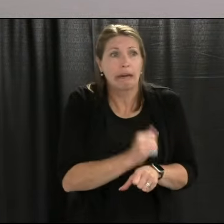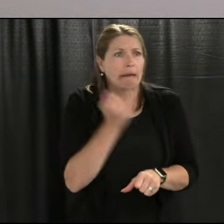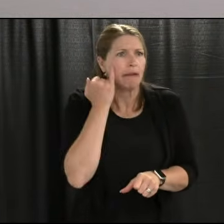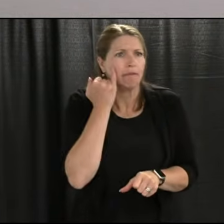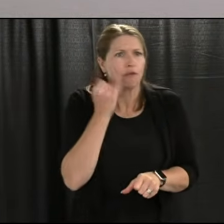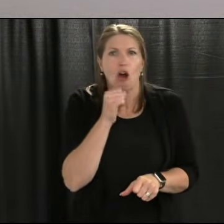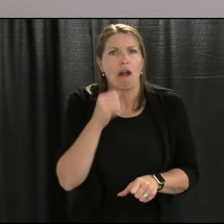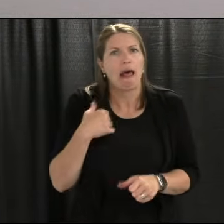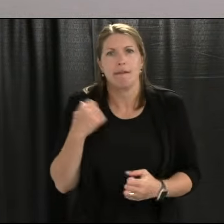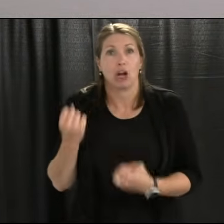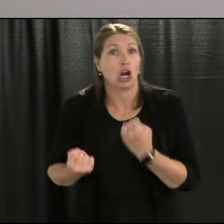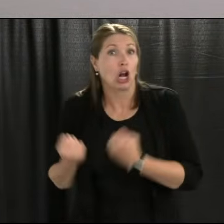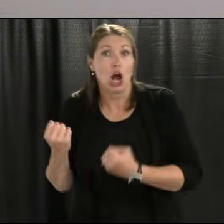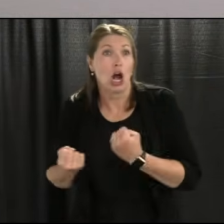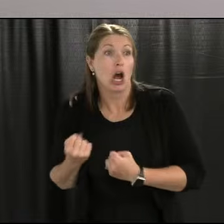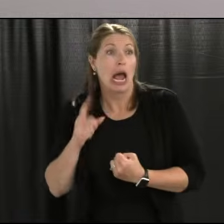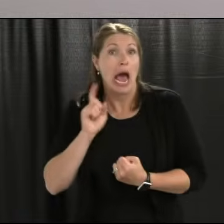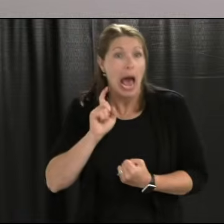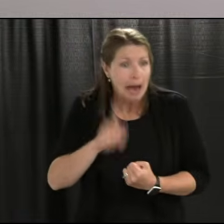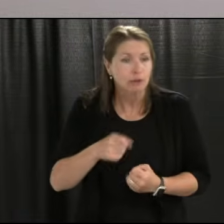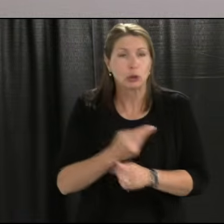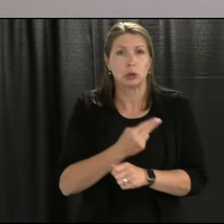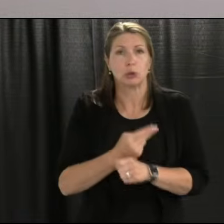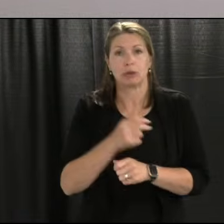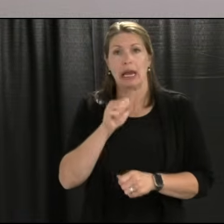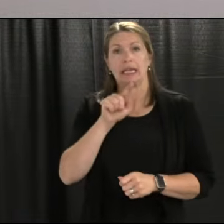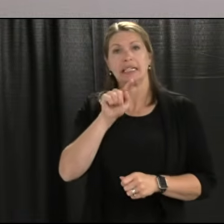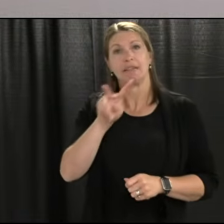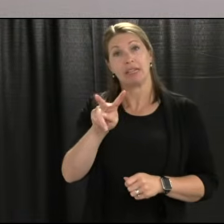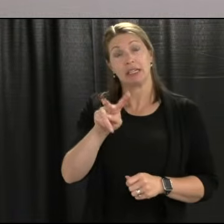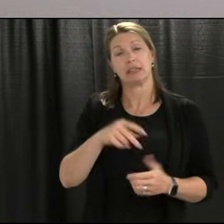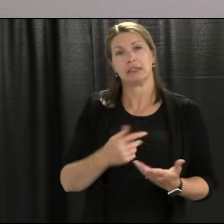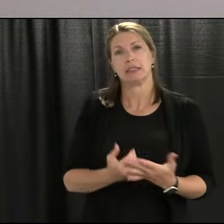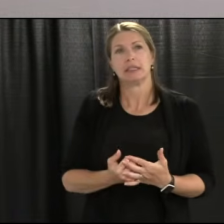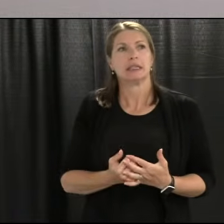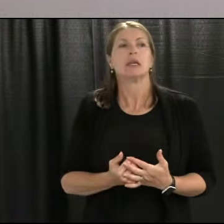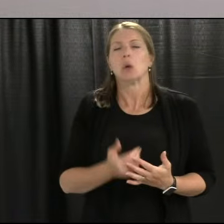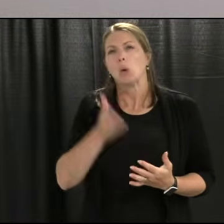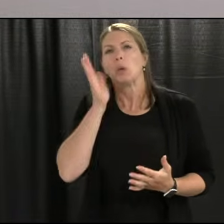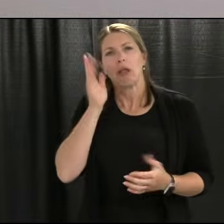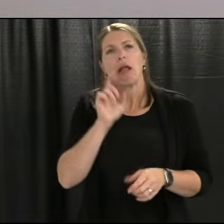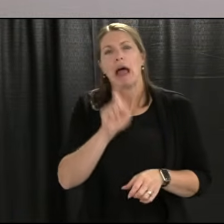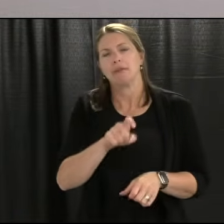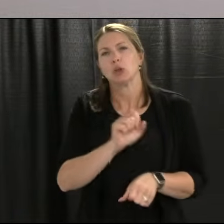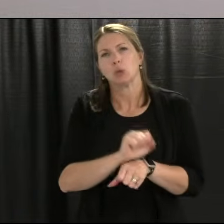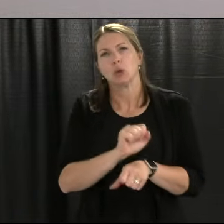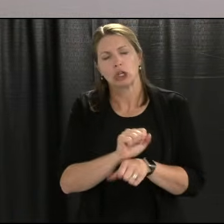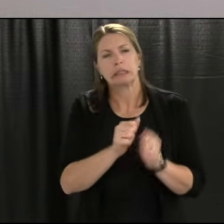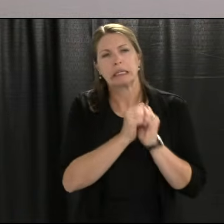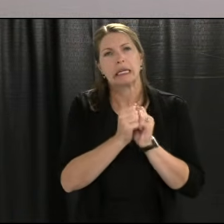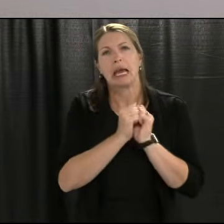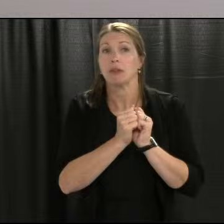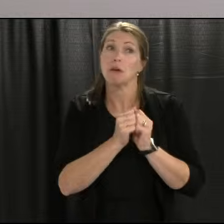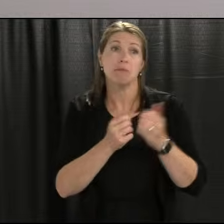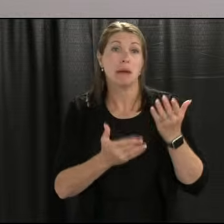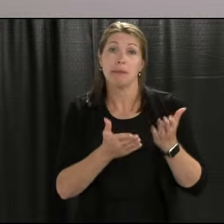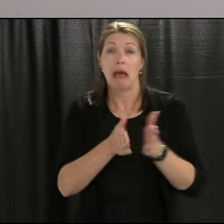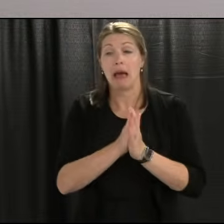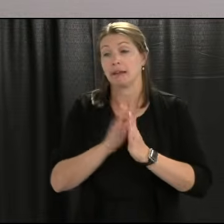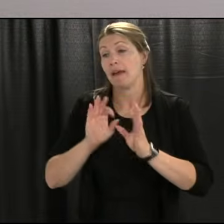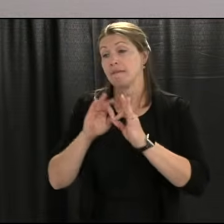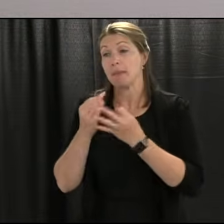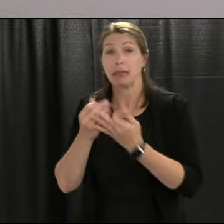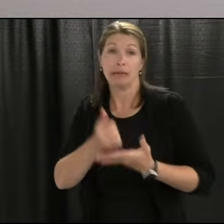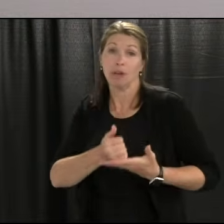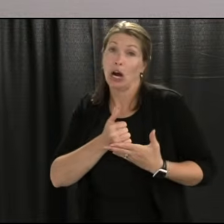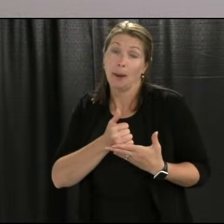understanding certainly of individuals who may be in wooded areas and need to come and go from their work or from their family members to look after them.